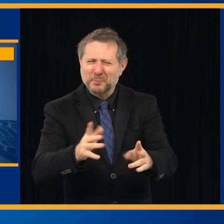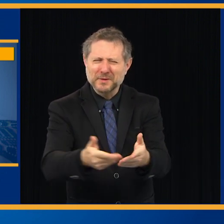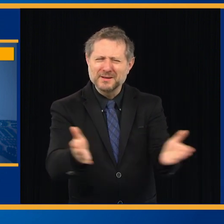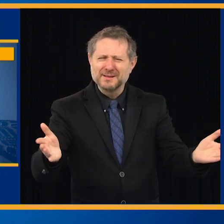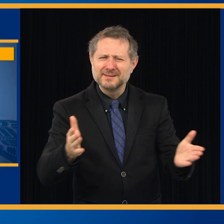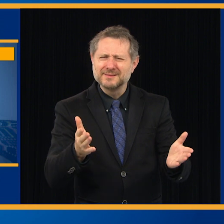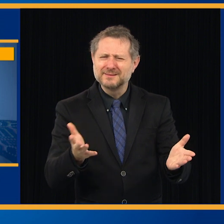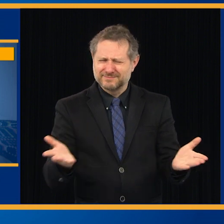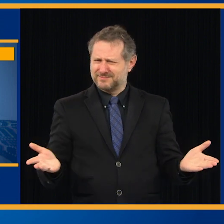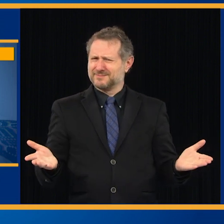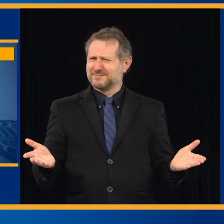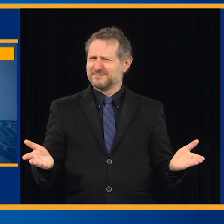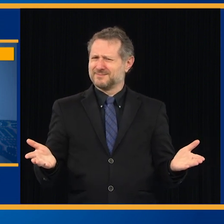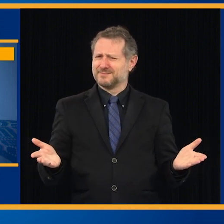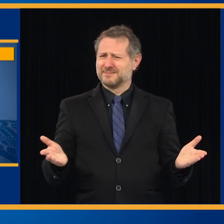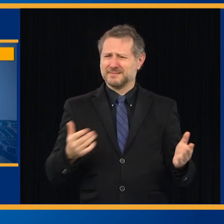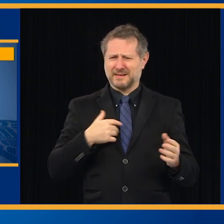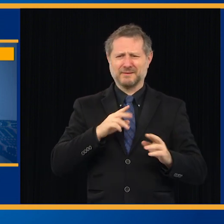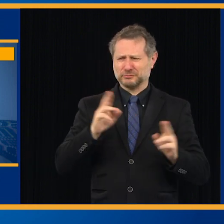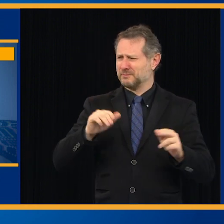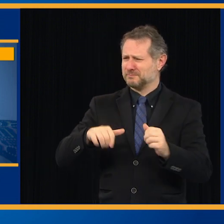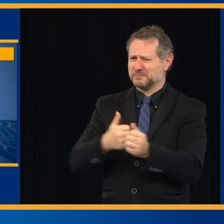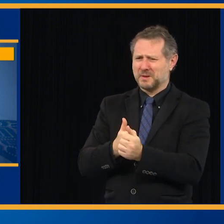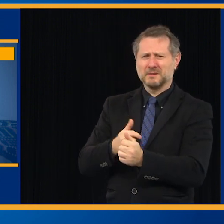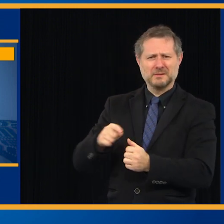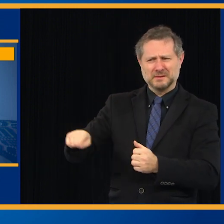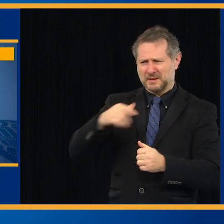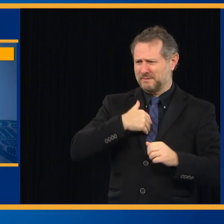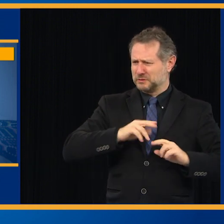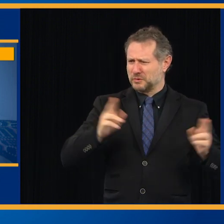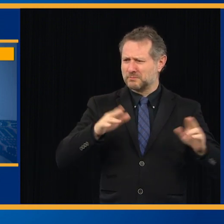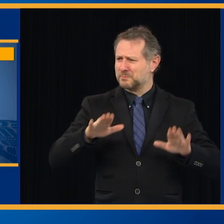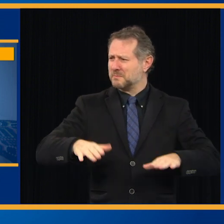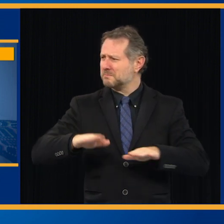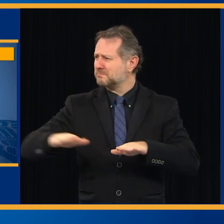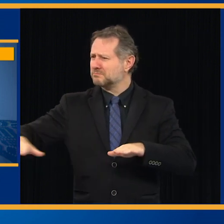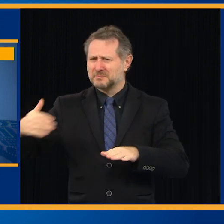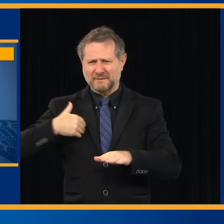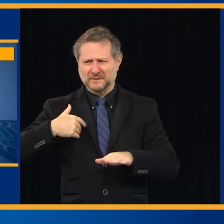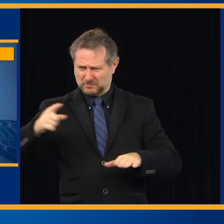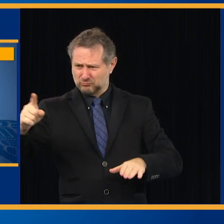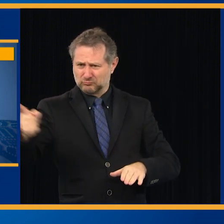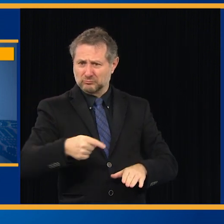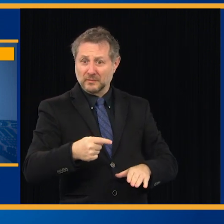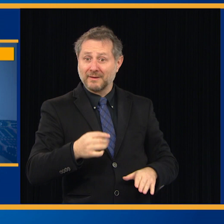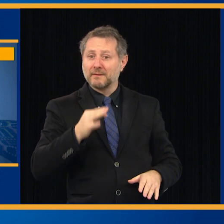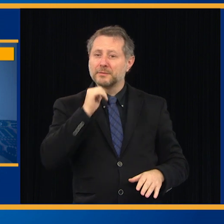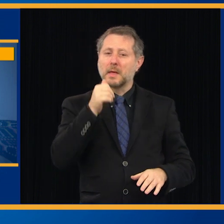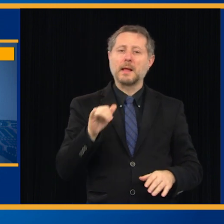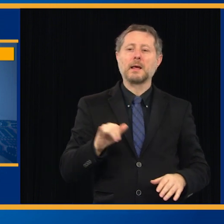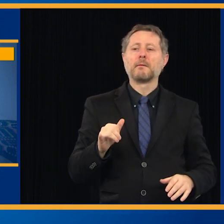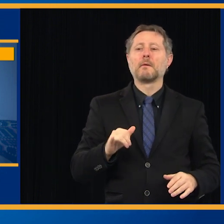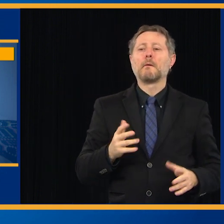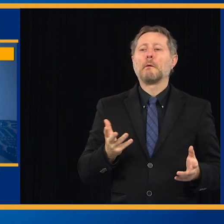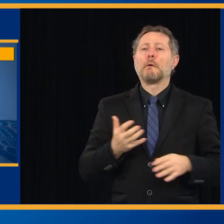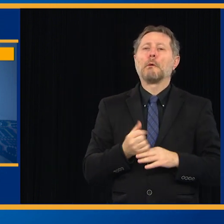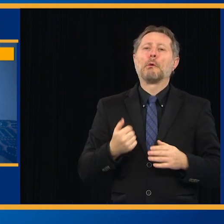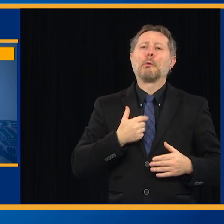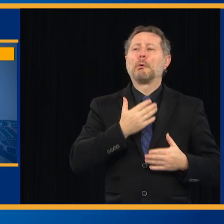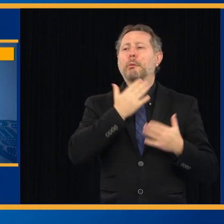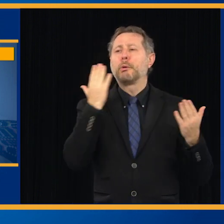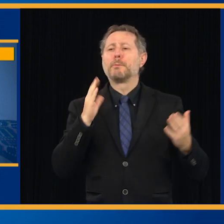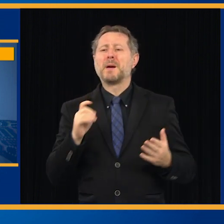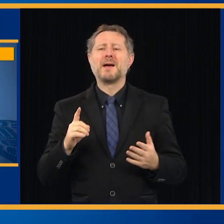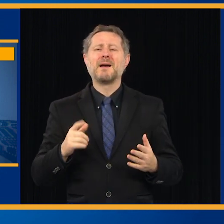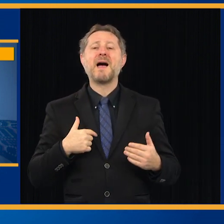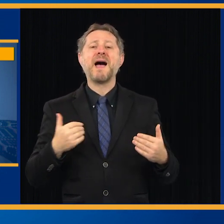Again, we have the facilities, we have the beds. It's not like a situation where there are no options. We have options, and